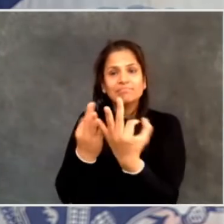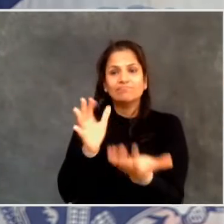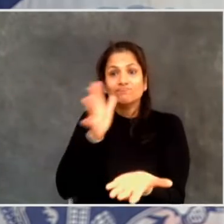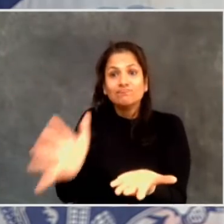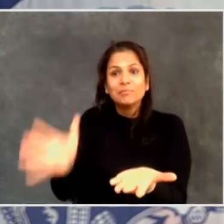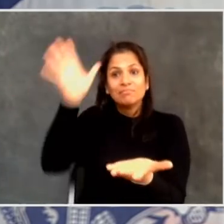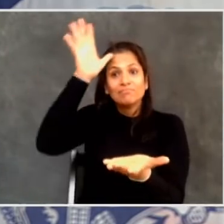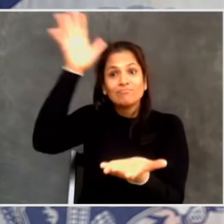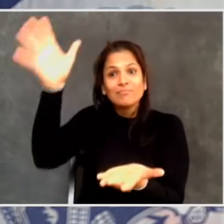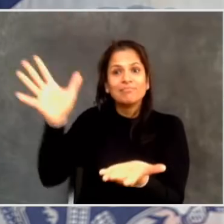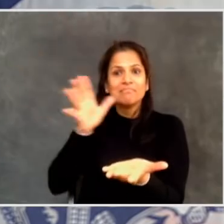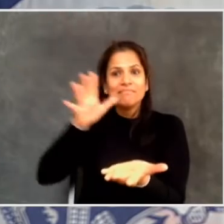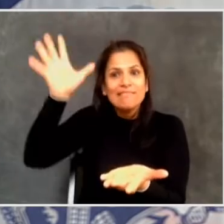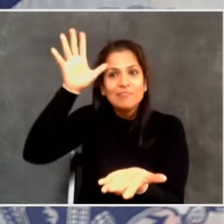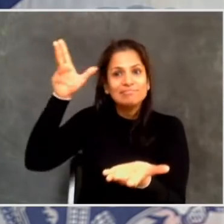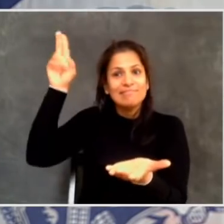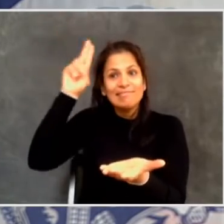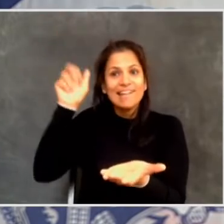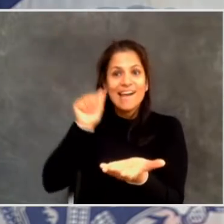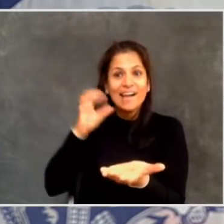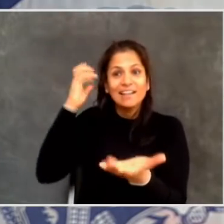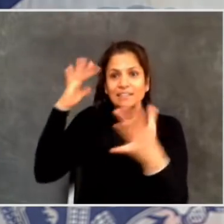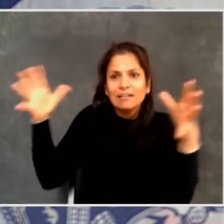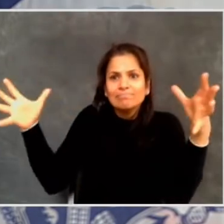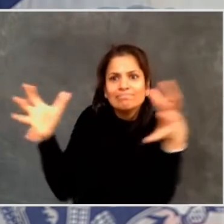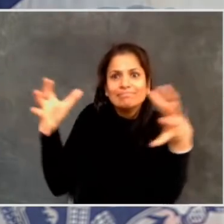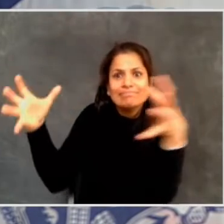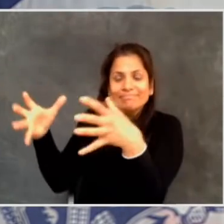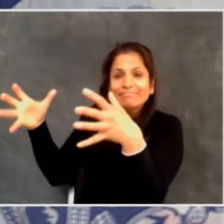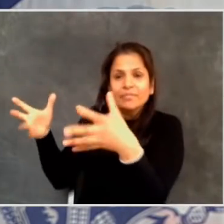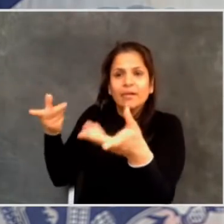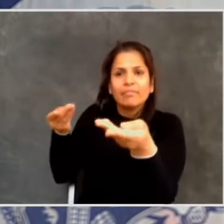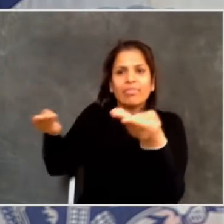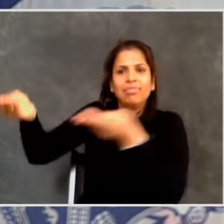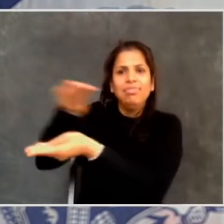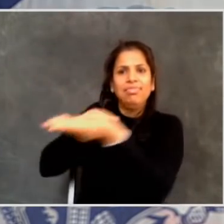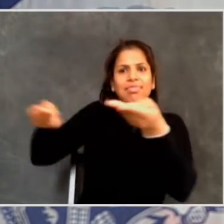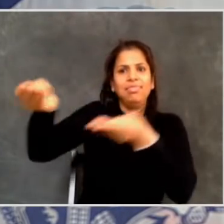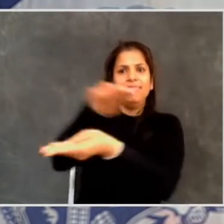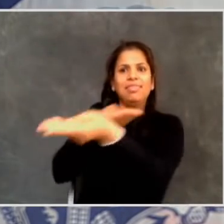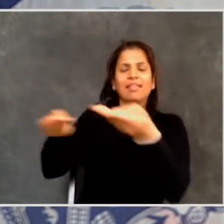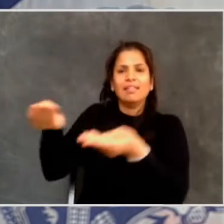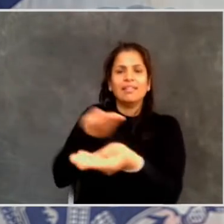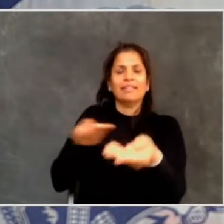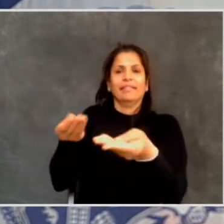to fight this battle and keep focused and keep,